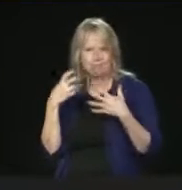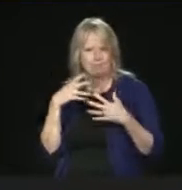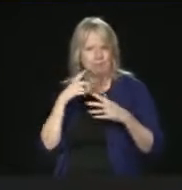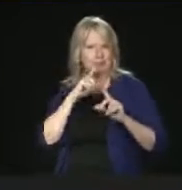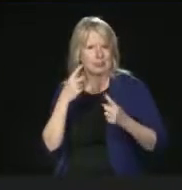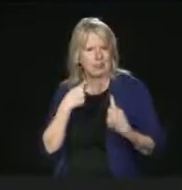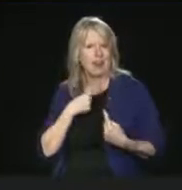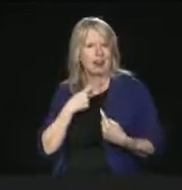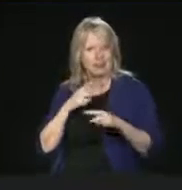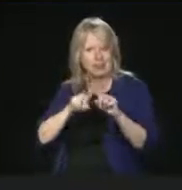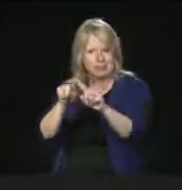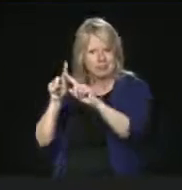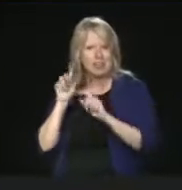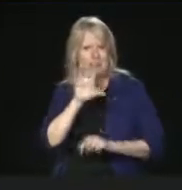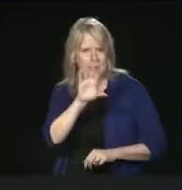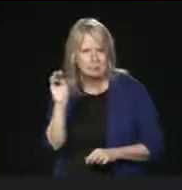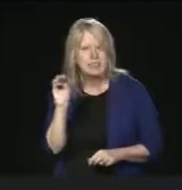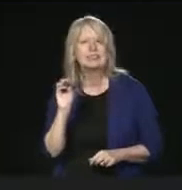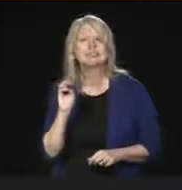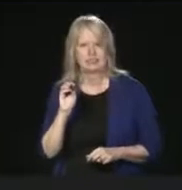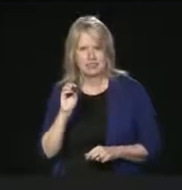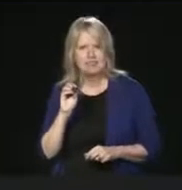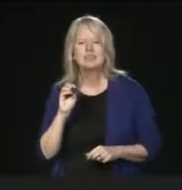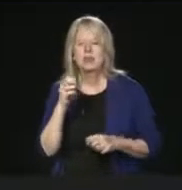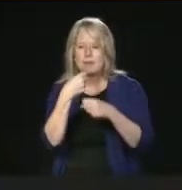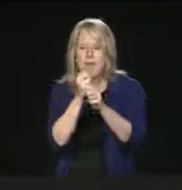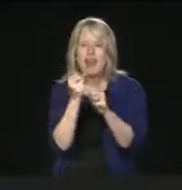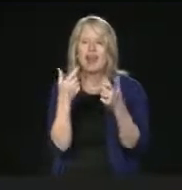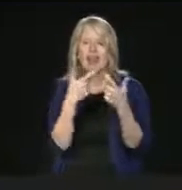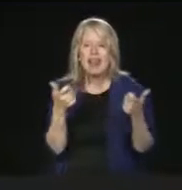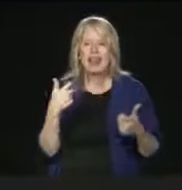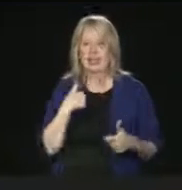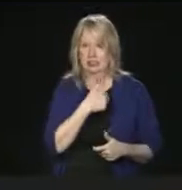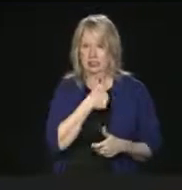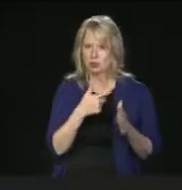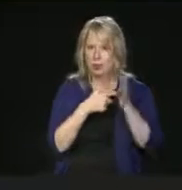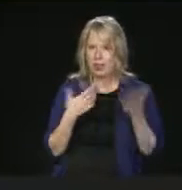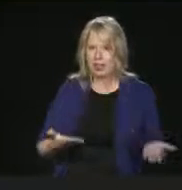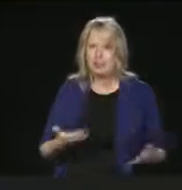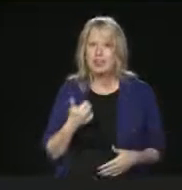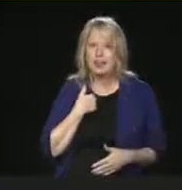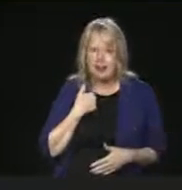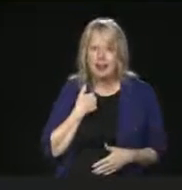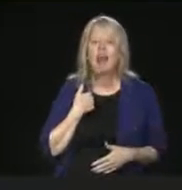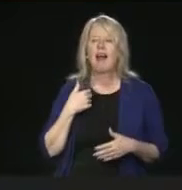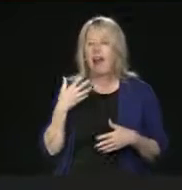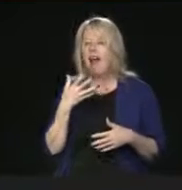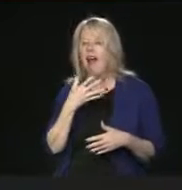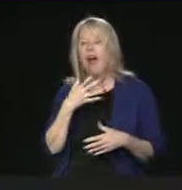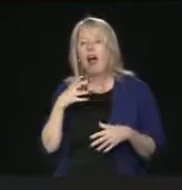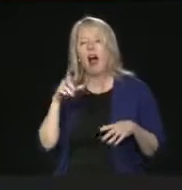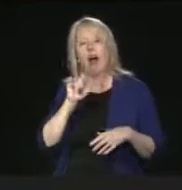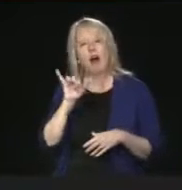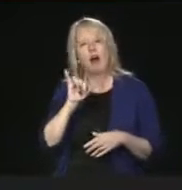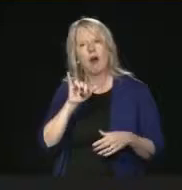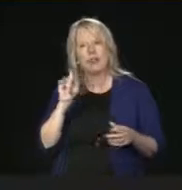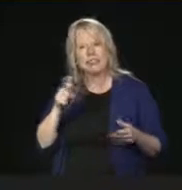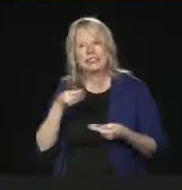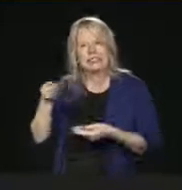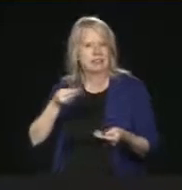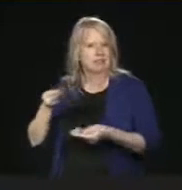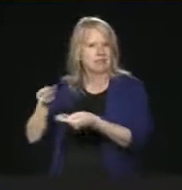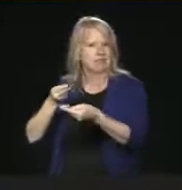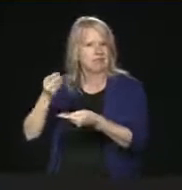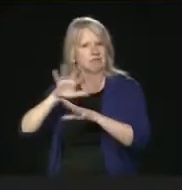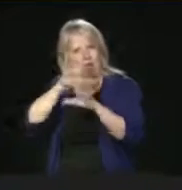It both creates things that we need in Canada and that will be necessary elsewhere around the world, as